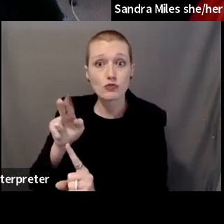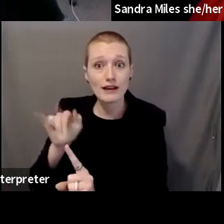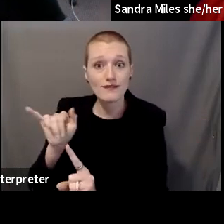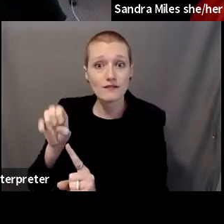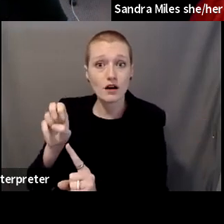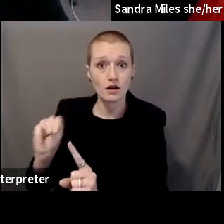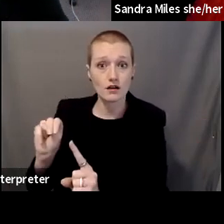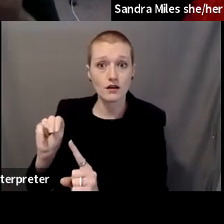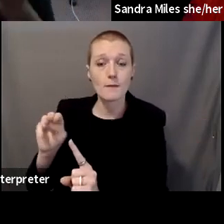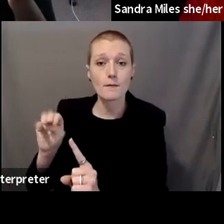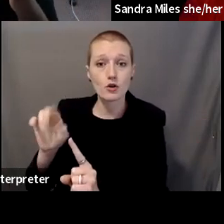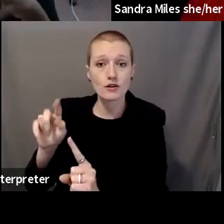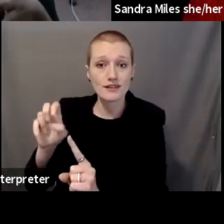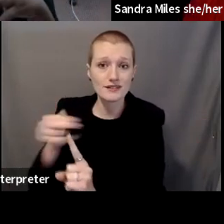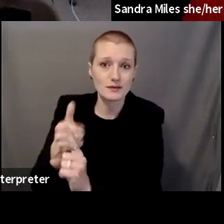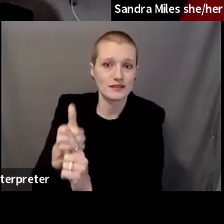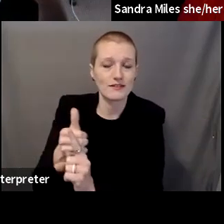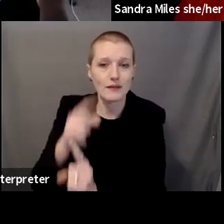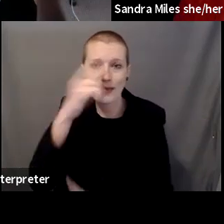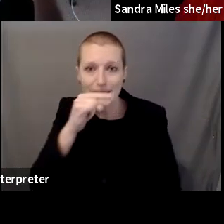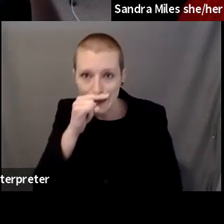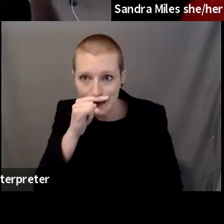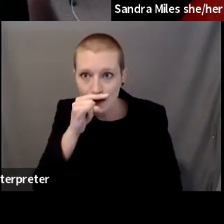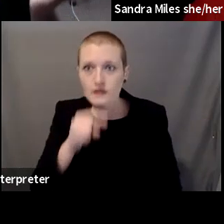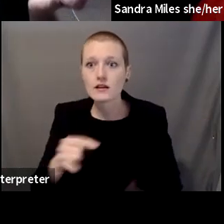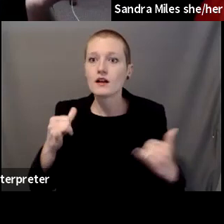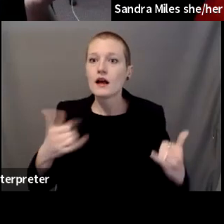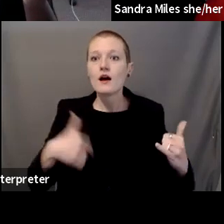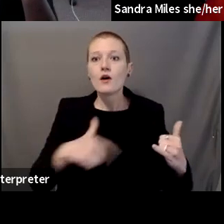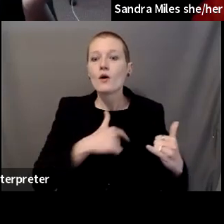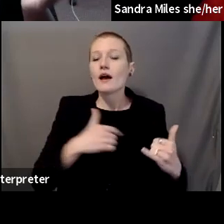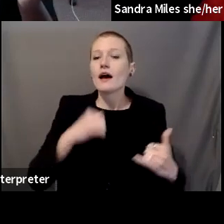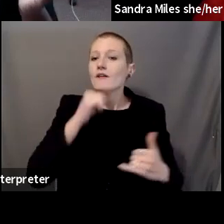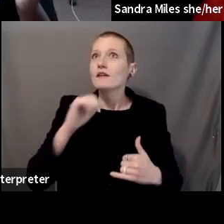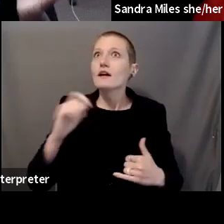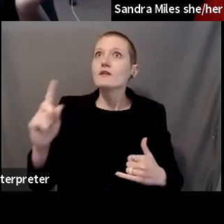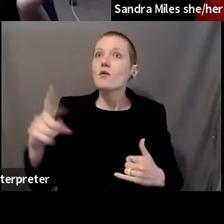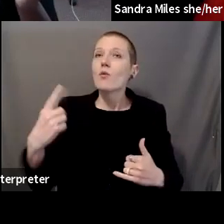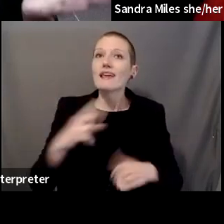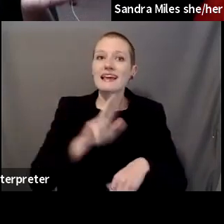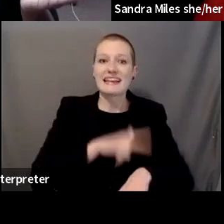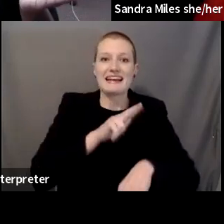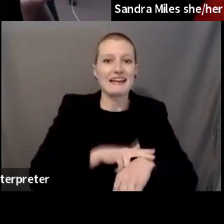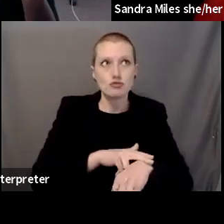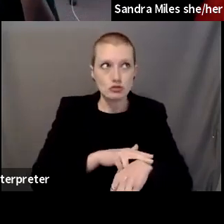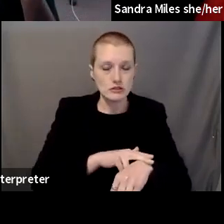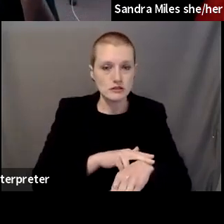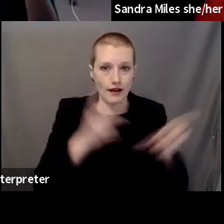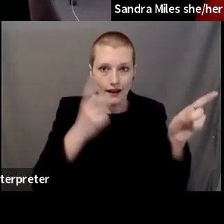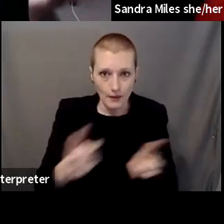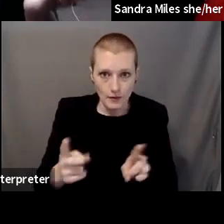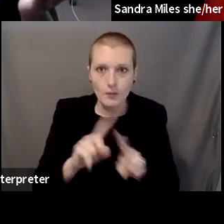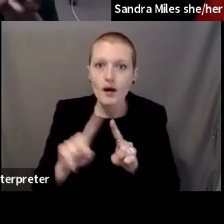to have a, you know, not even nationwide, a worldwide phenomenon just to be Black and just to